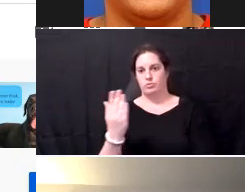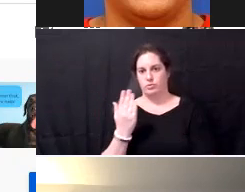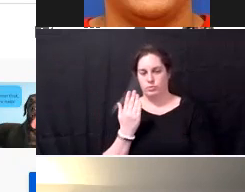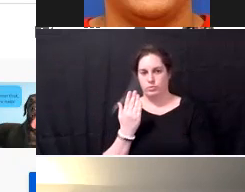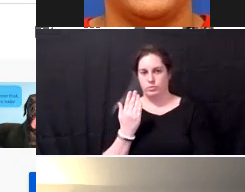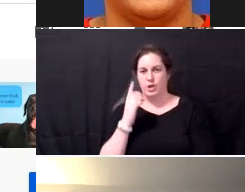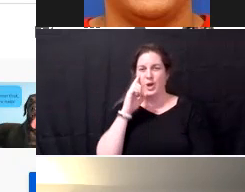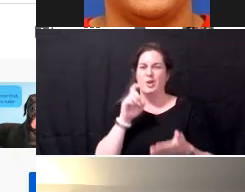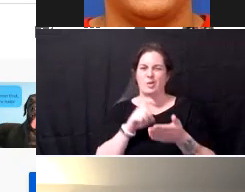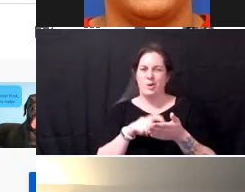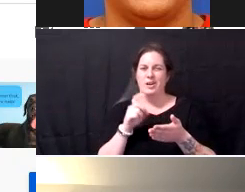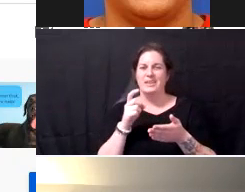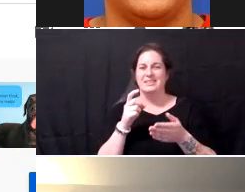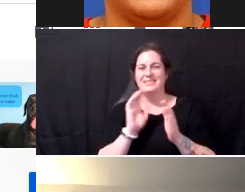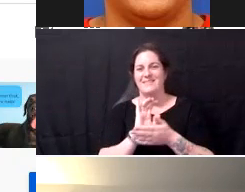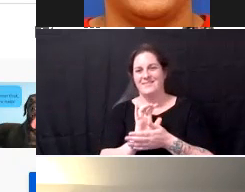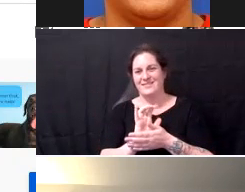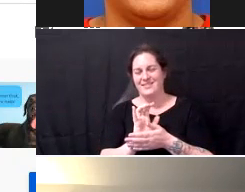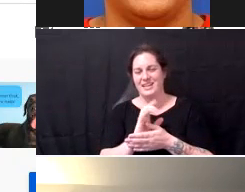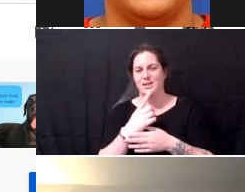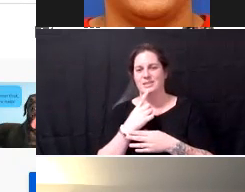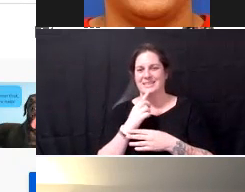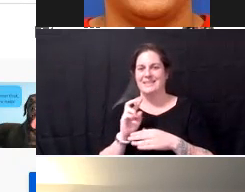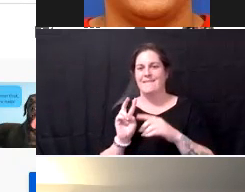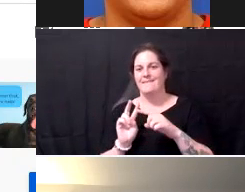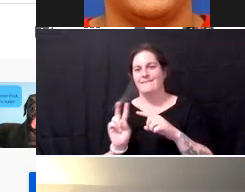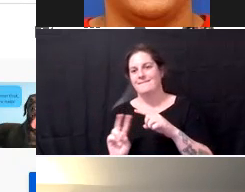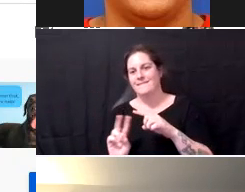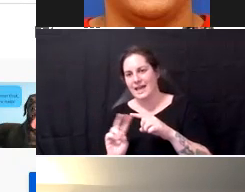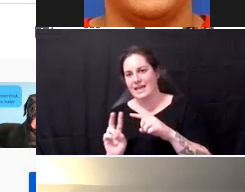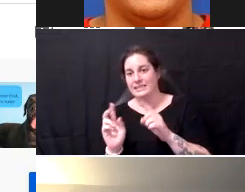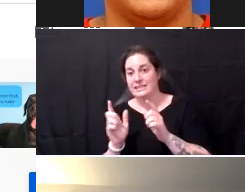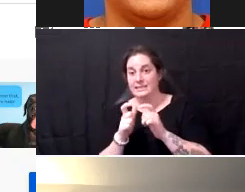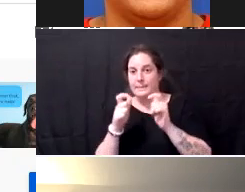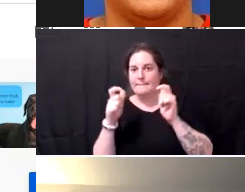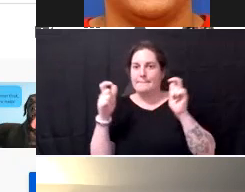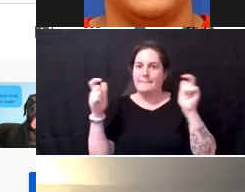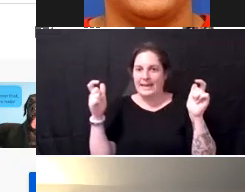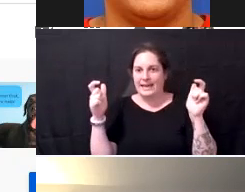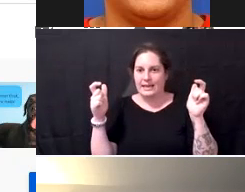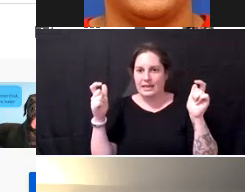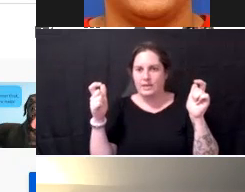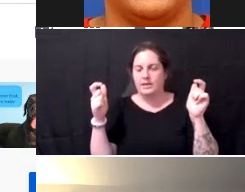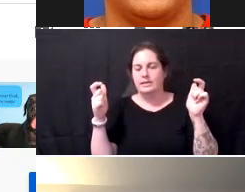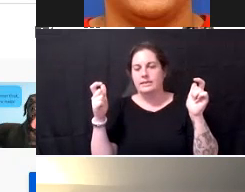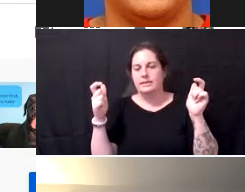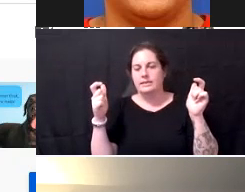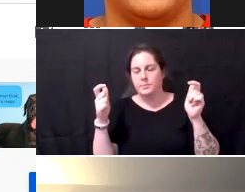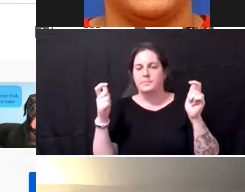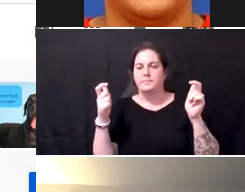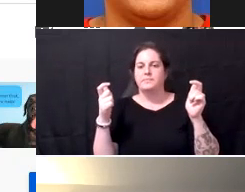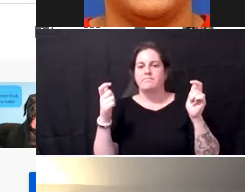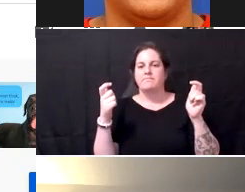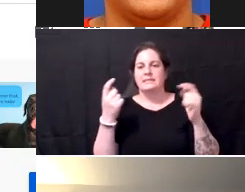the language that the velocity is getting bigger. If you think of it this way, it is